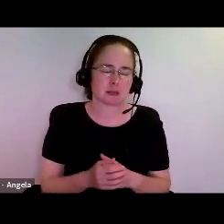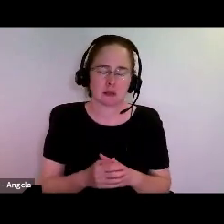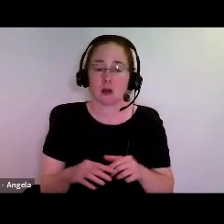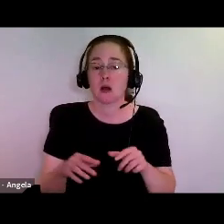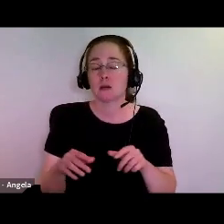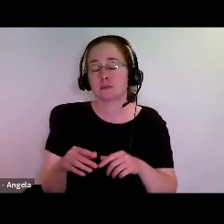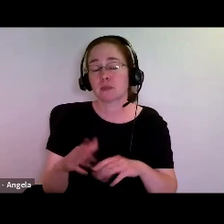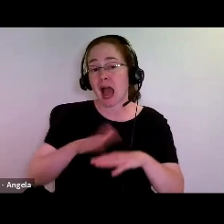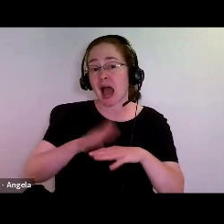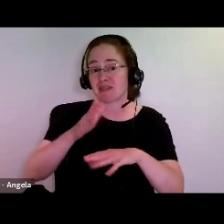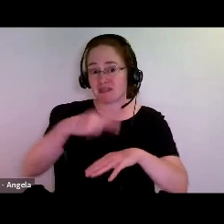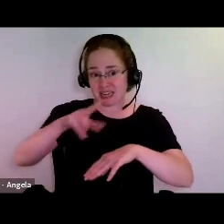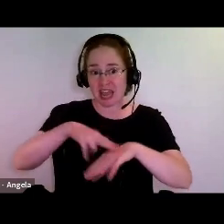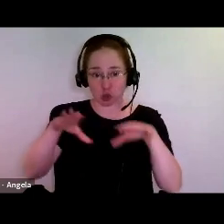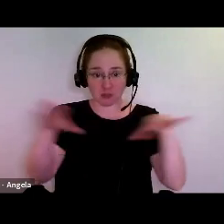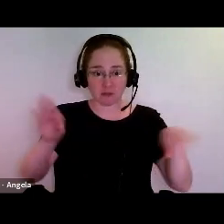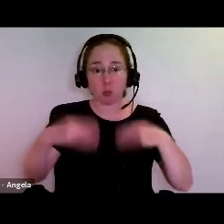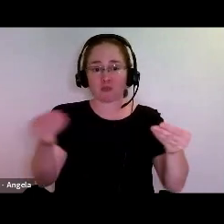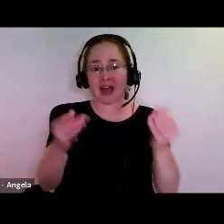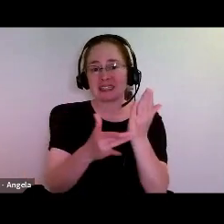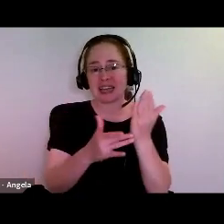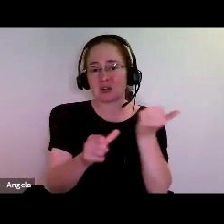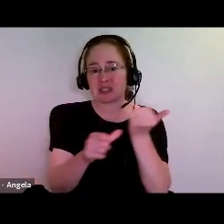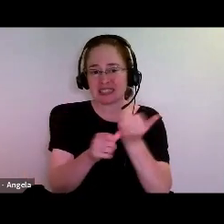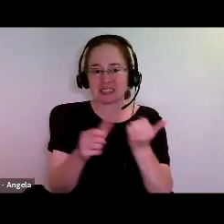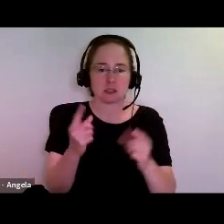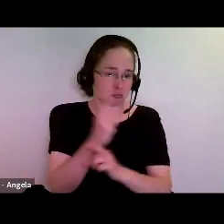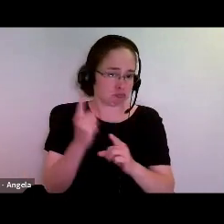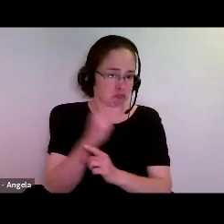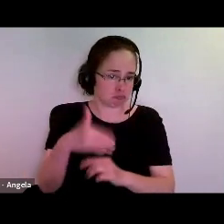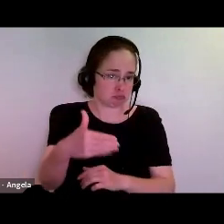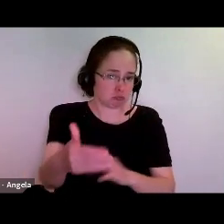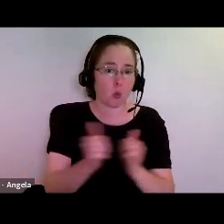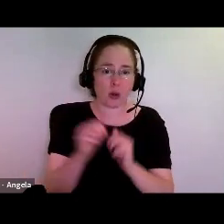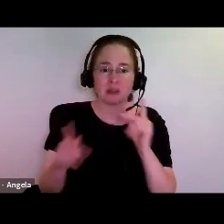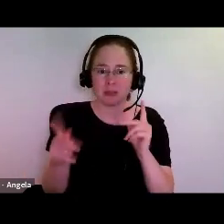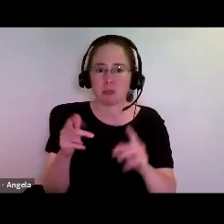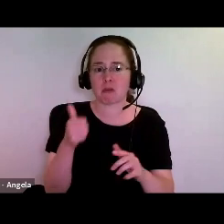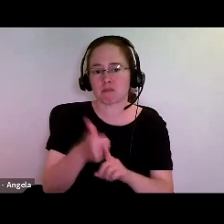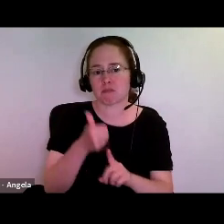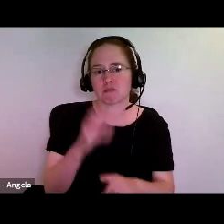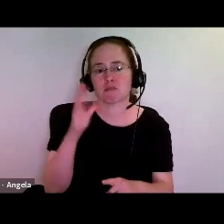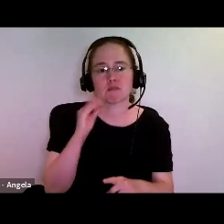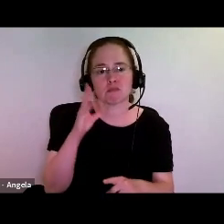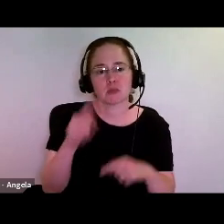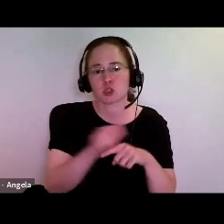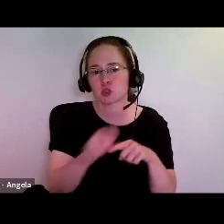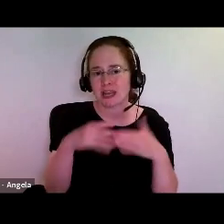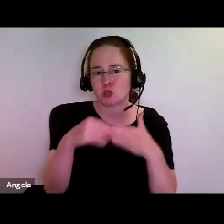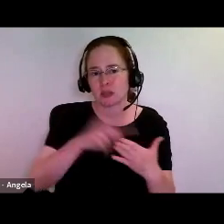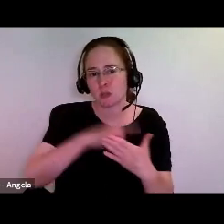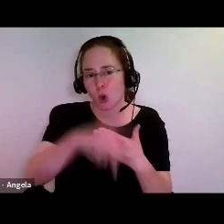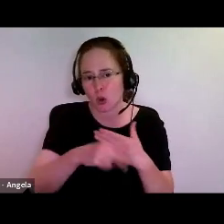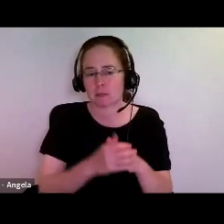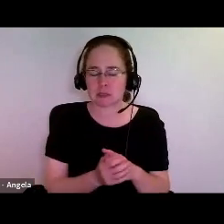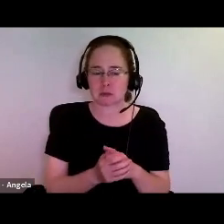at the national level provide technical assistance on a regular basis with the people who've been trained to lead the programs. And again, other than